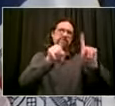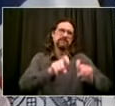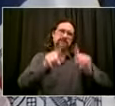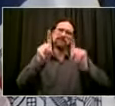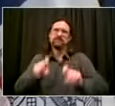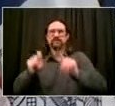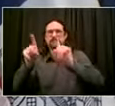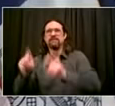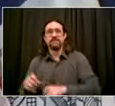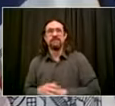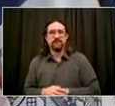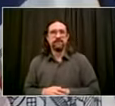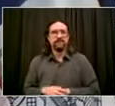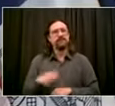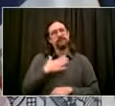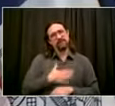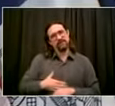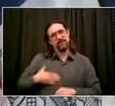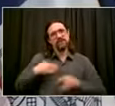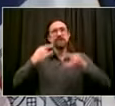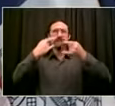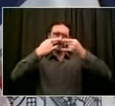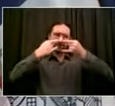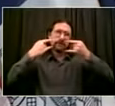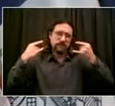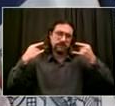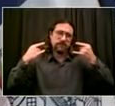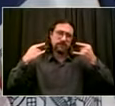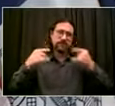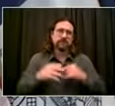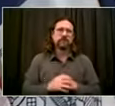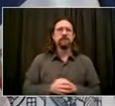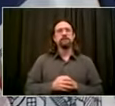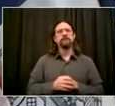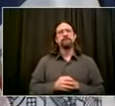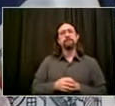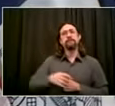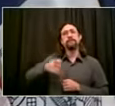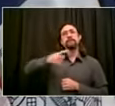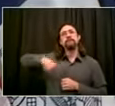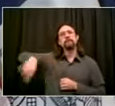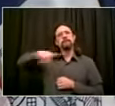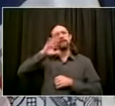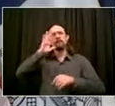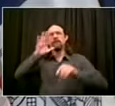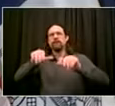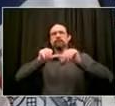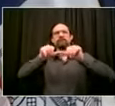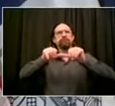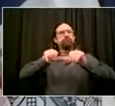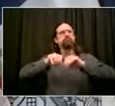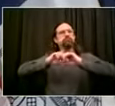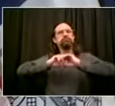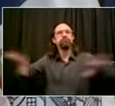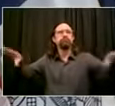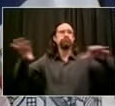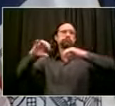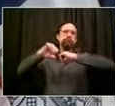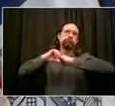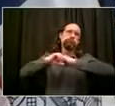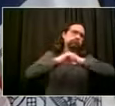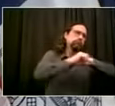do that outreach all over the city. But overall, we do see a leveling off across the city. Next up, we have Jacob from